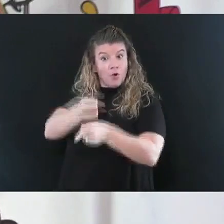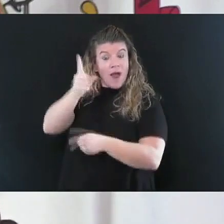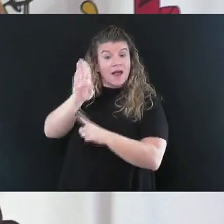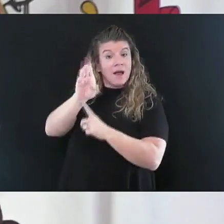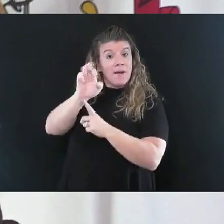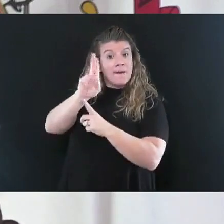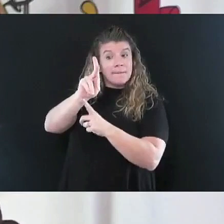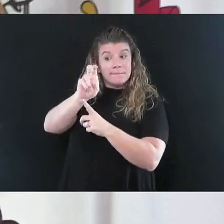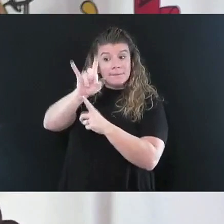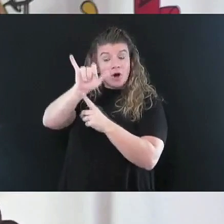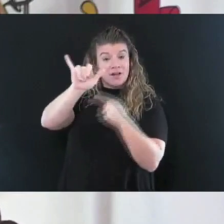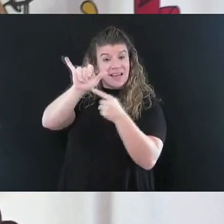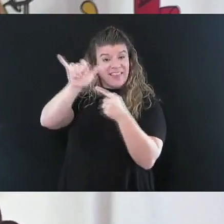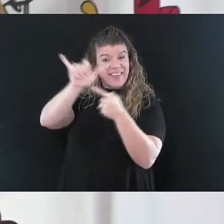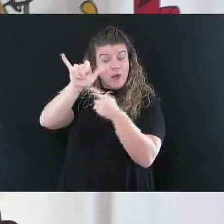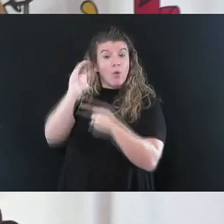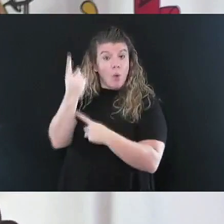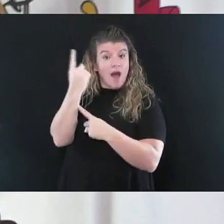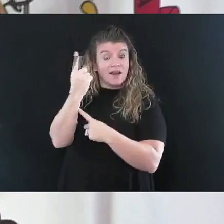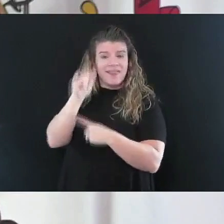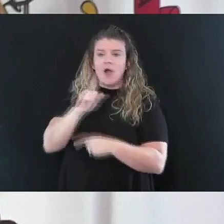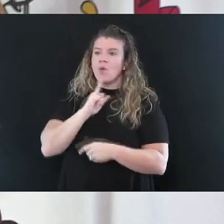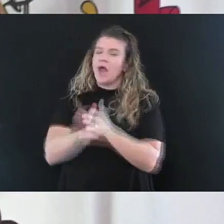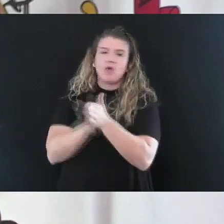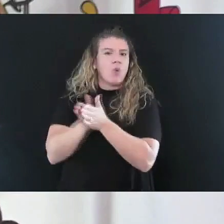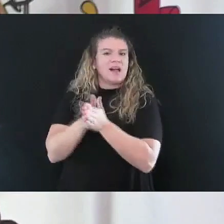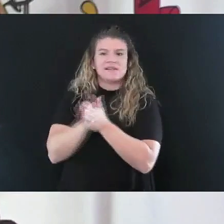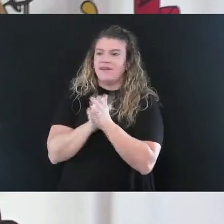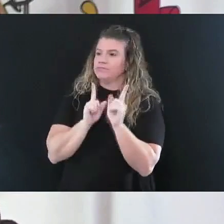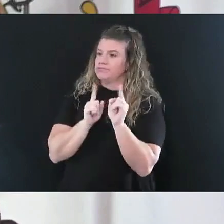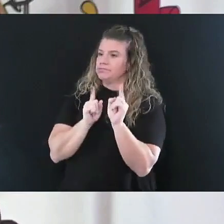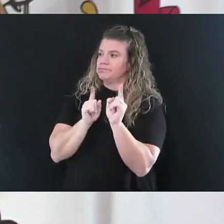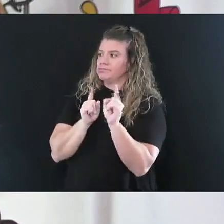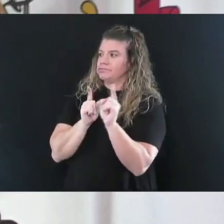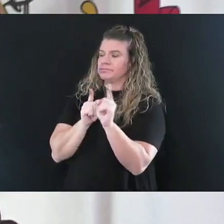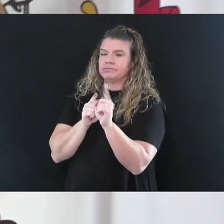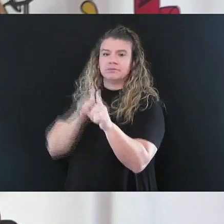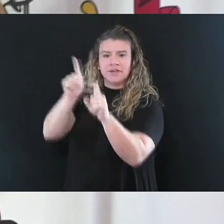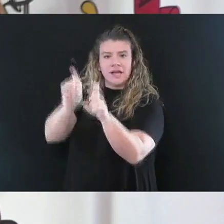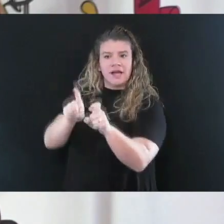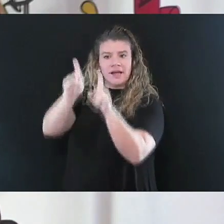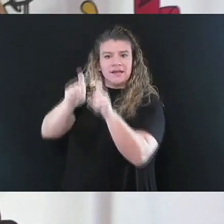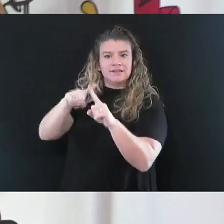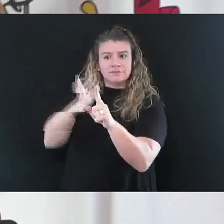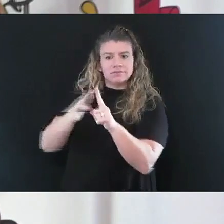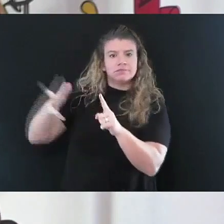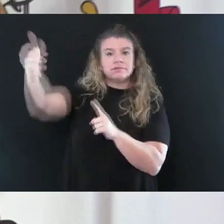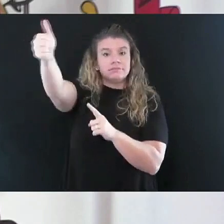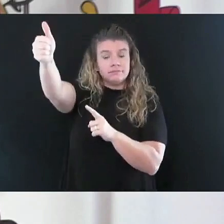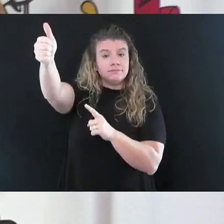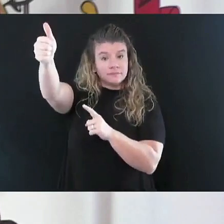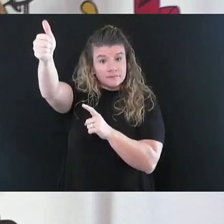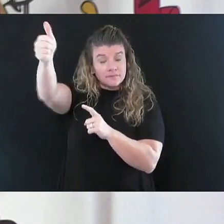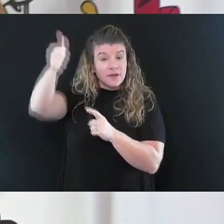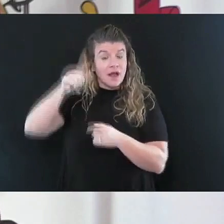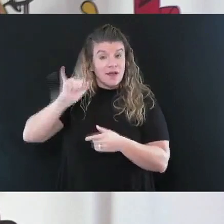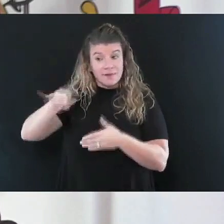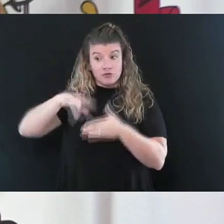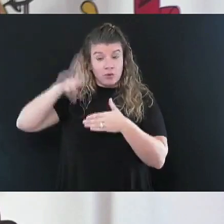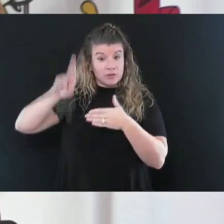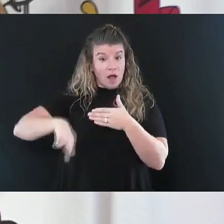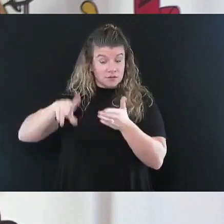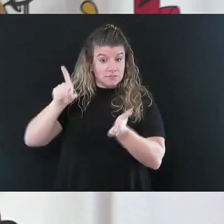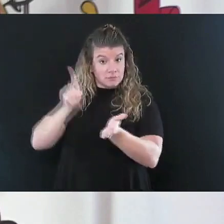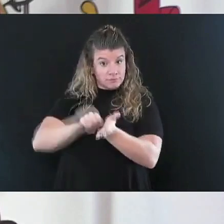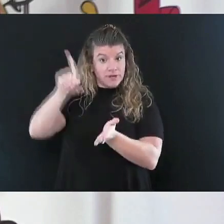County was one that really aggressively got out ahead of this and really started testing. And the results came